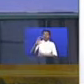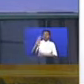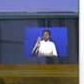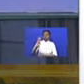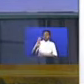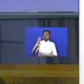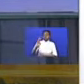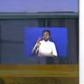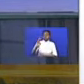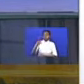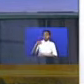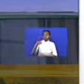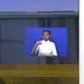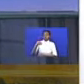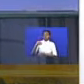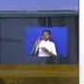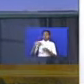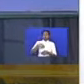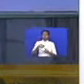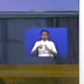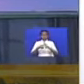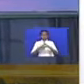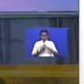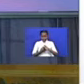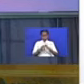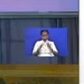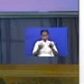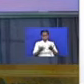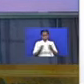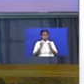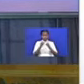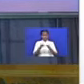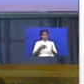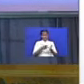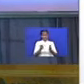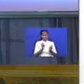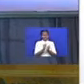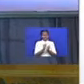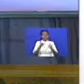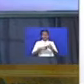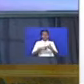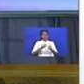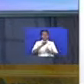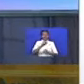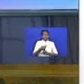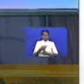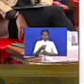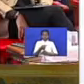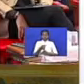we sat that for 16,000 shillings a month, you can own your